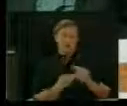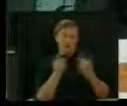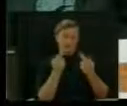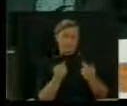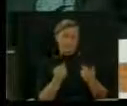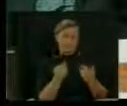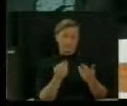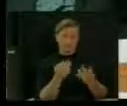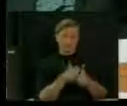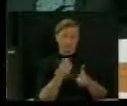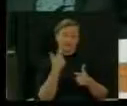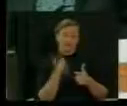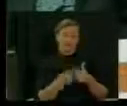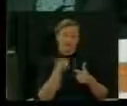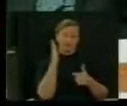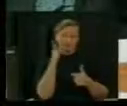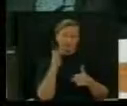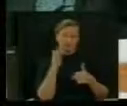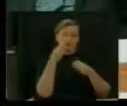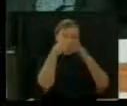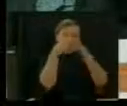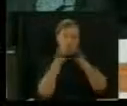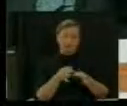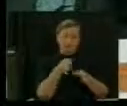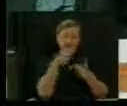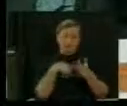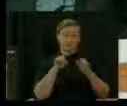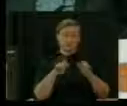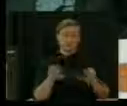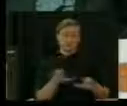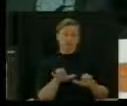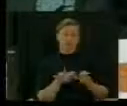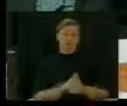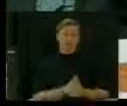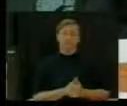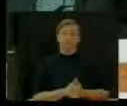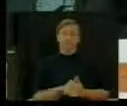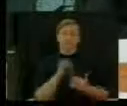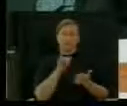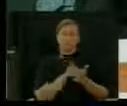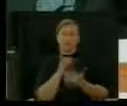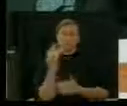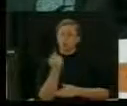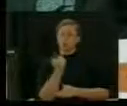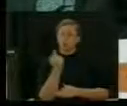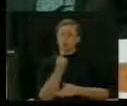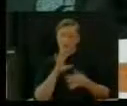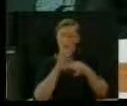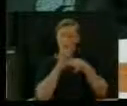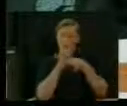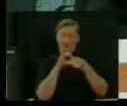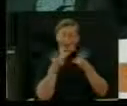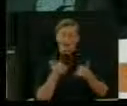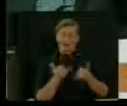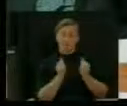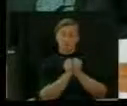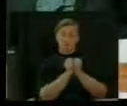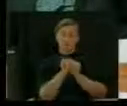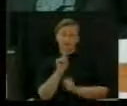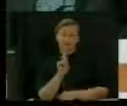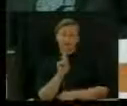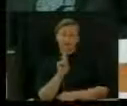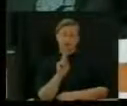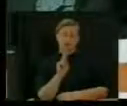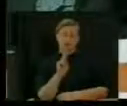it, see if they have any further recommendations, and then we're going to decide what we need to do from that